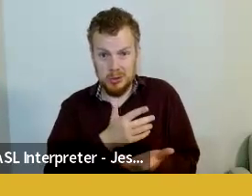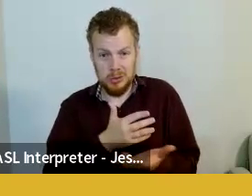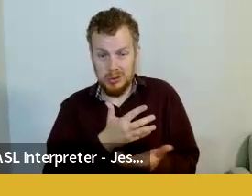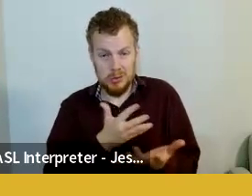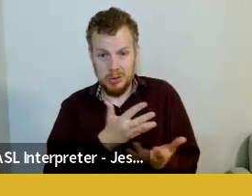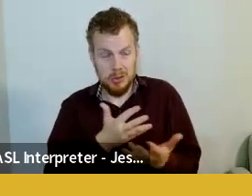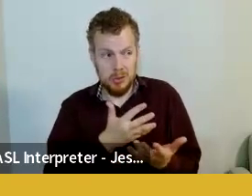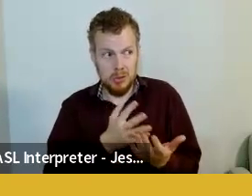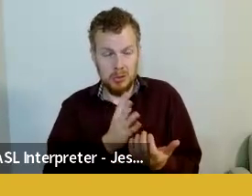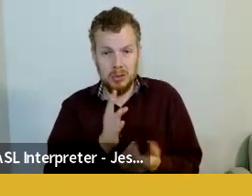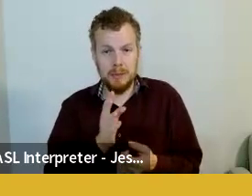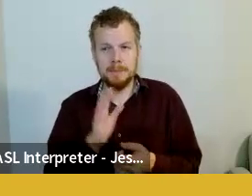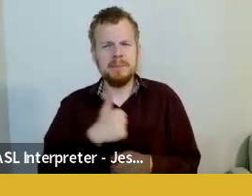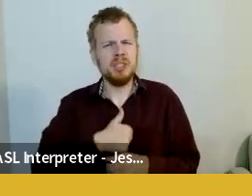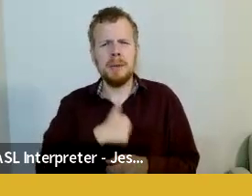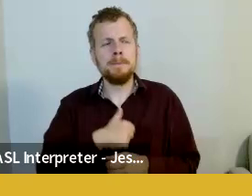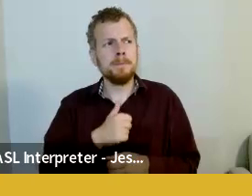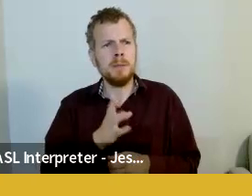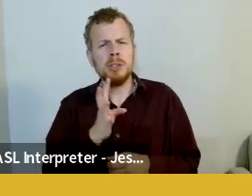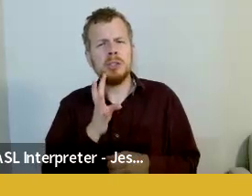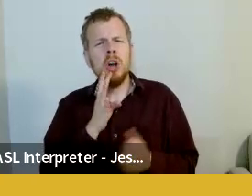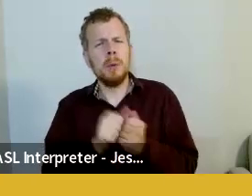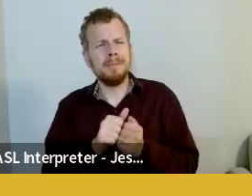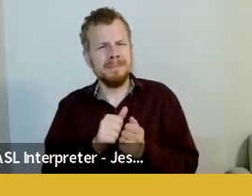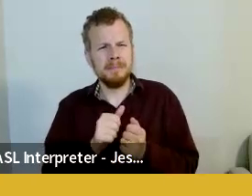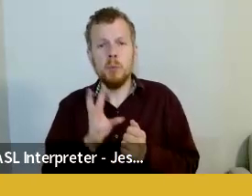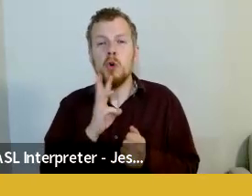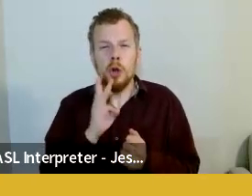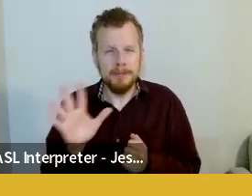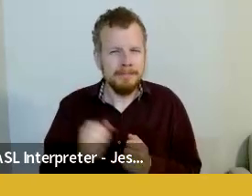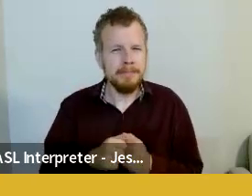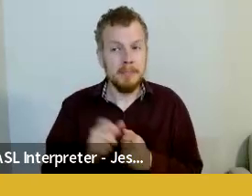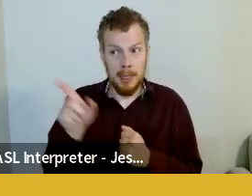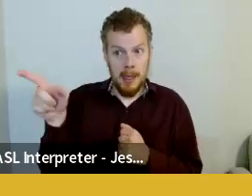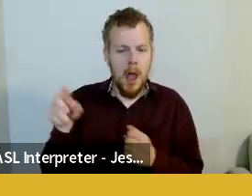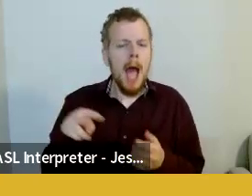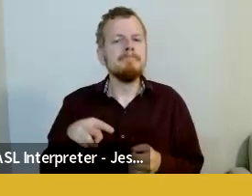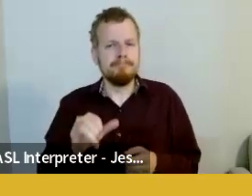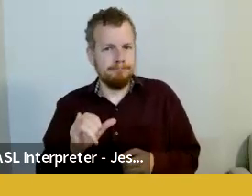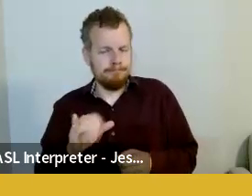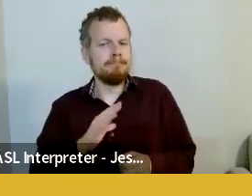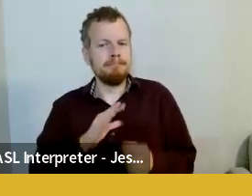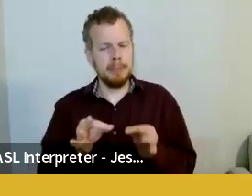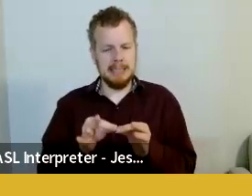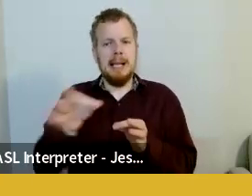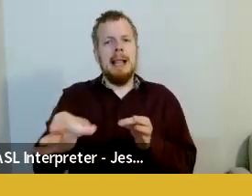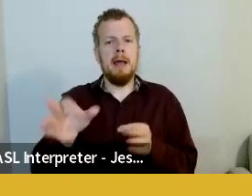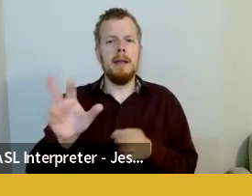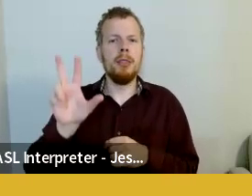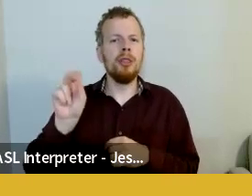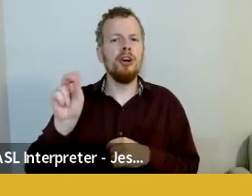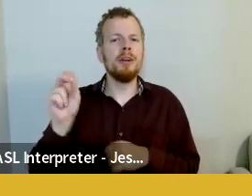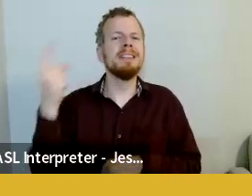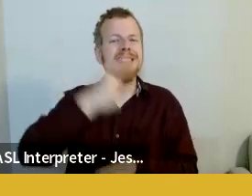If you speak with your primary, I'm sorry, about water services essentially, and then the Water Bureau may delay the shut off of your services for 30